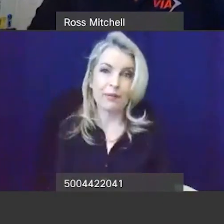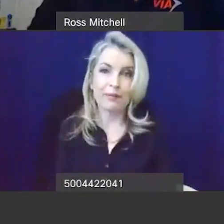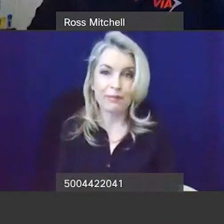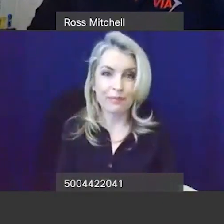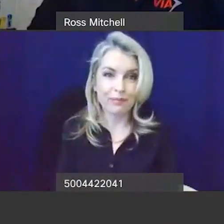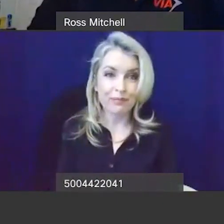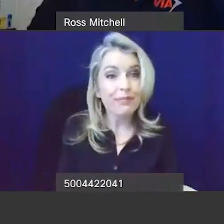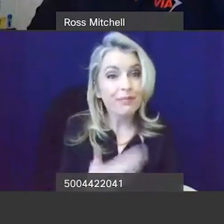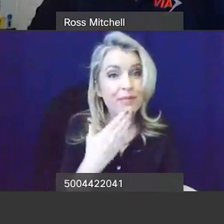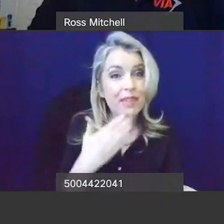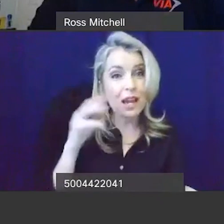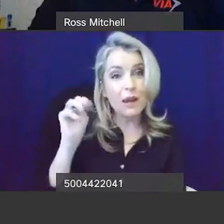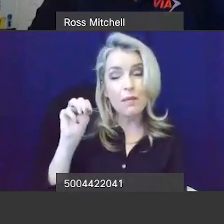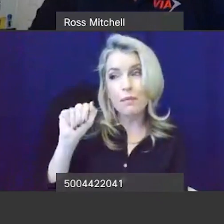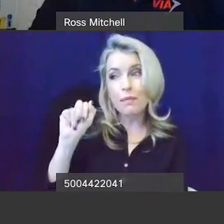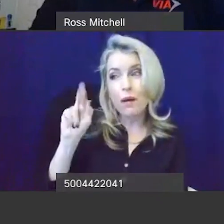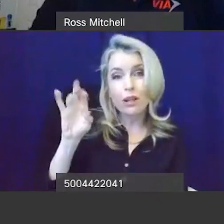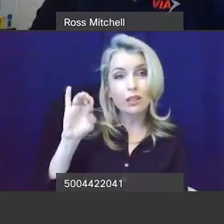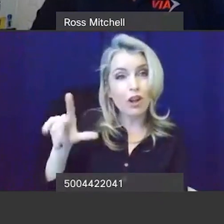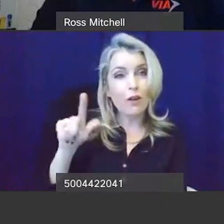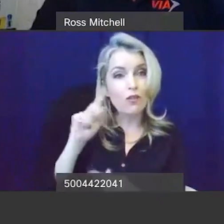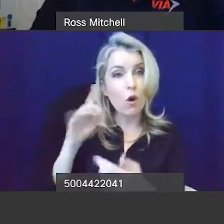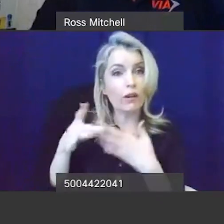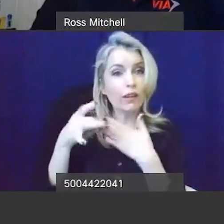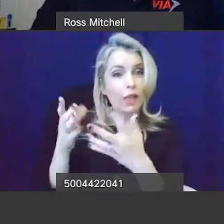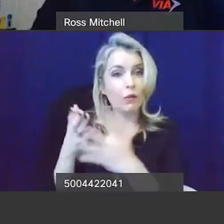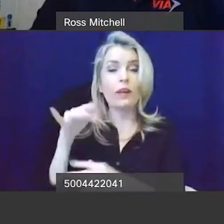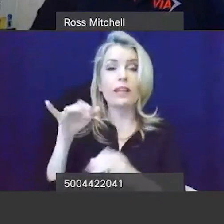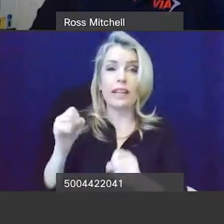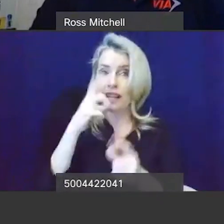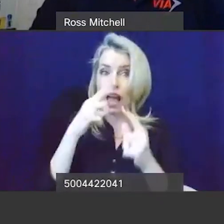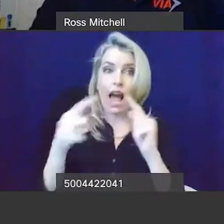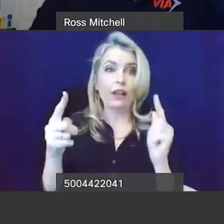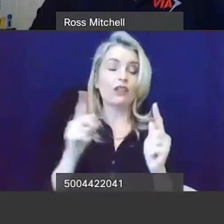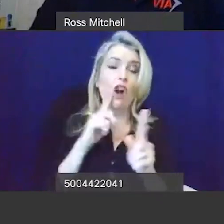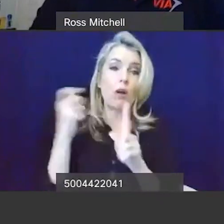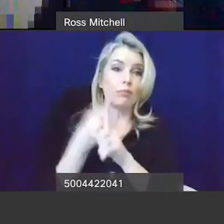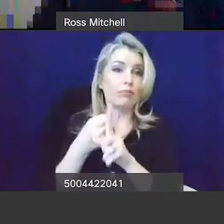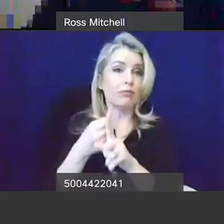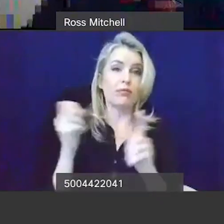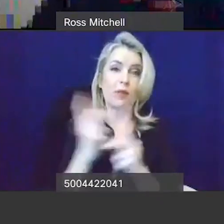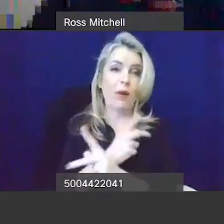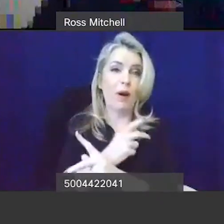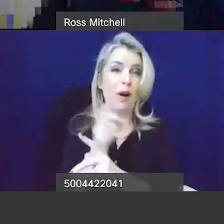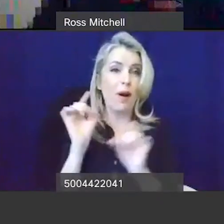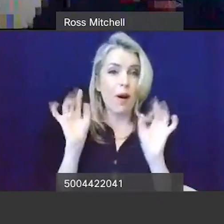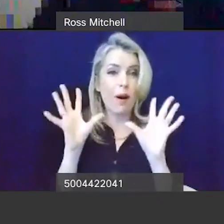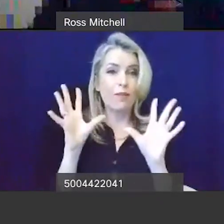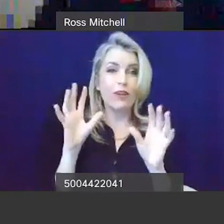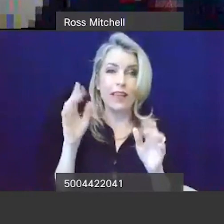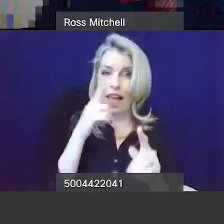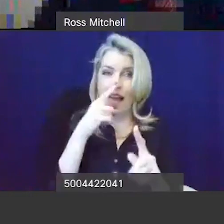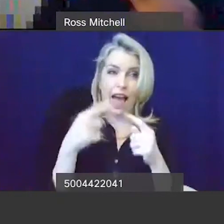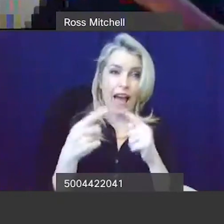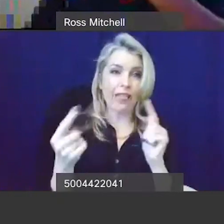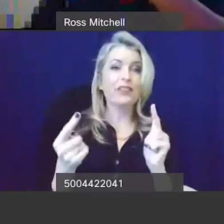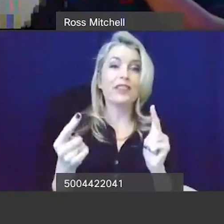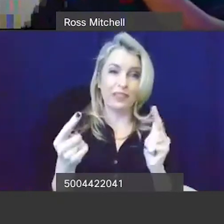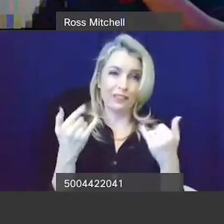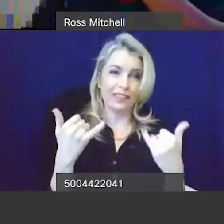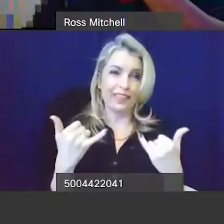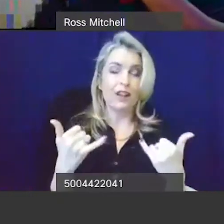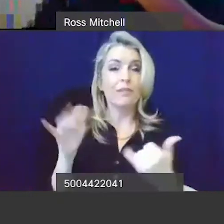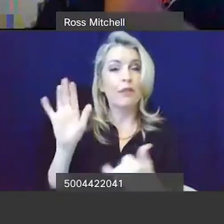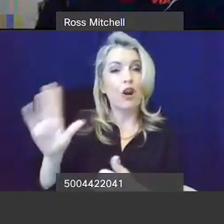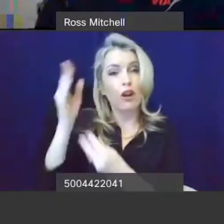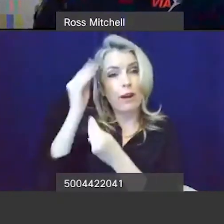Thank you, Marisol, for that walkthrough. And yes, ma'am, these allergies are getting all of us 'tis the season. As Marisol mentioned, her information